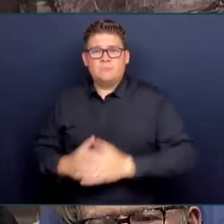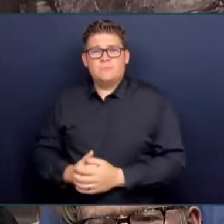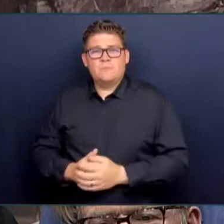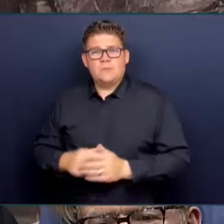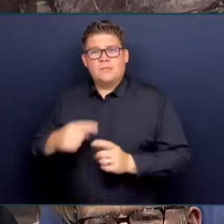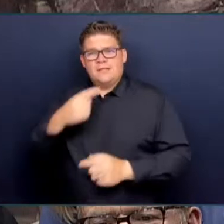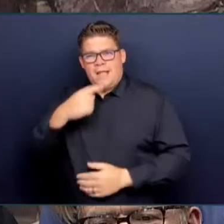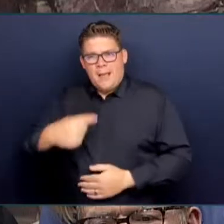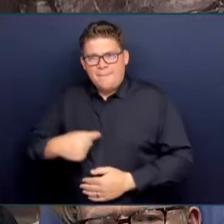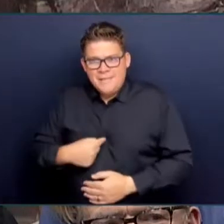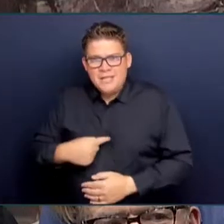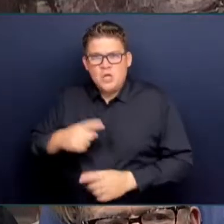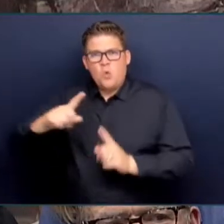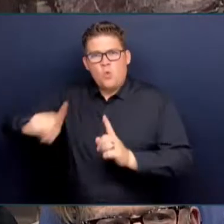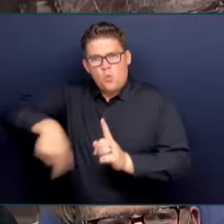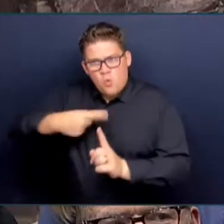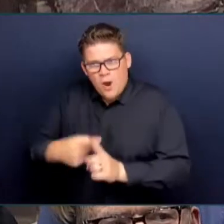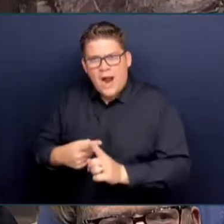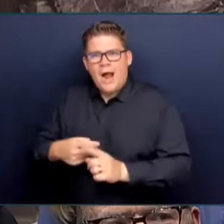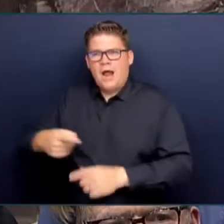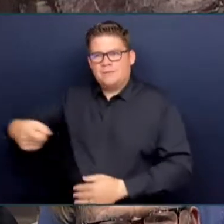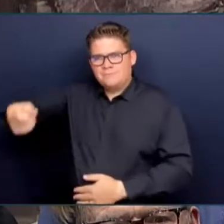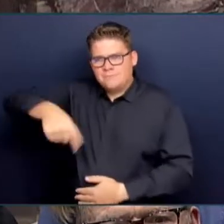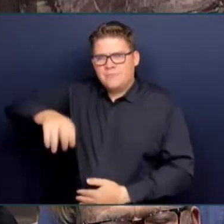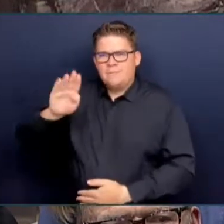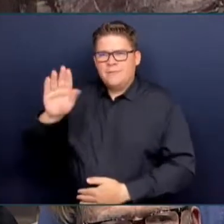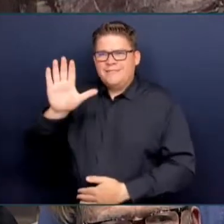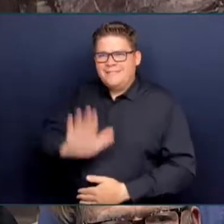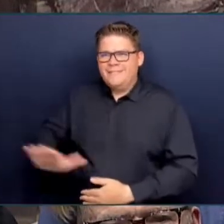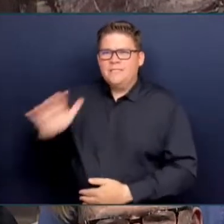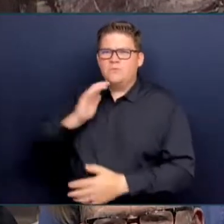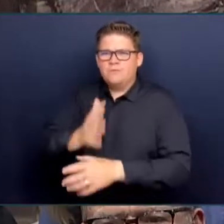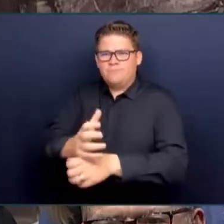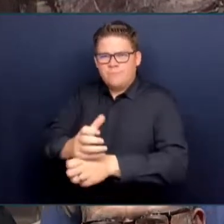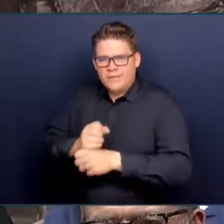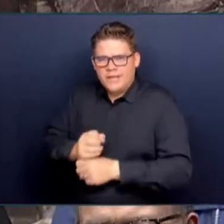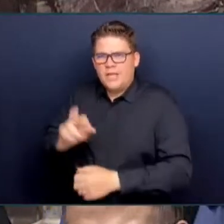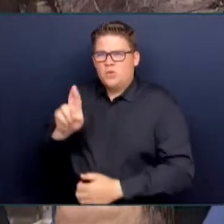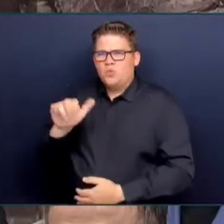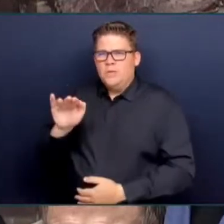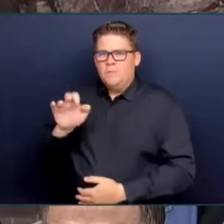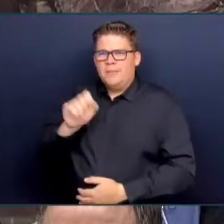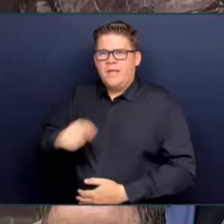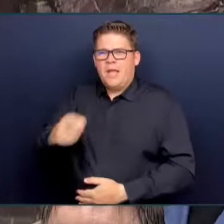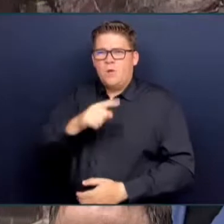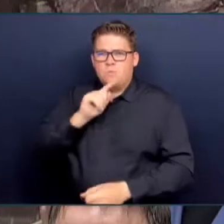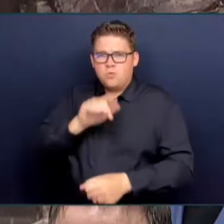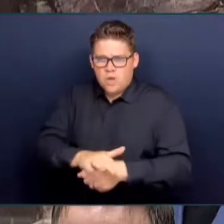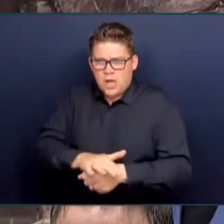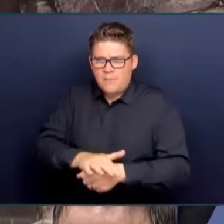been promised not once, but twice, and will she make it retroactive?